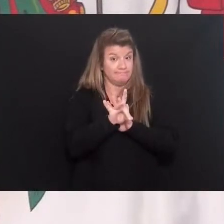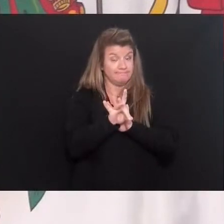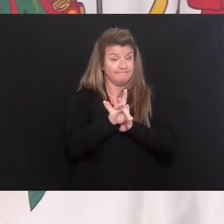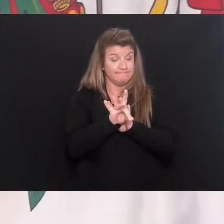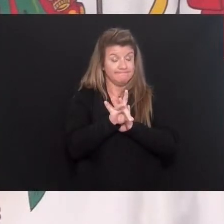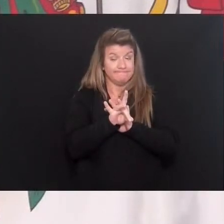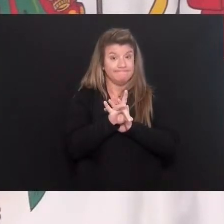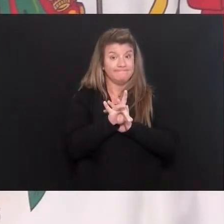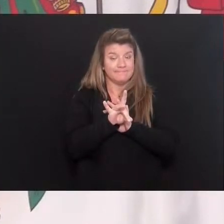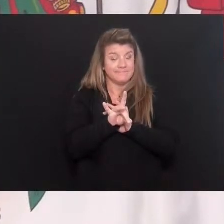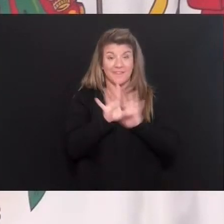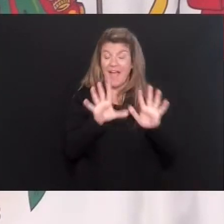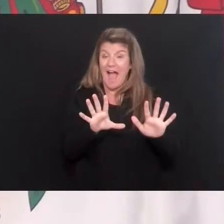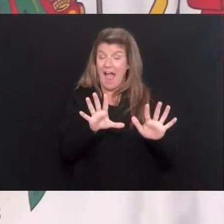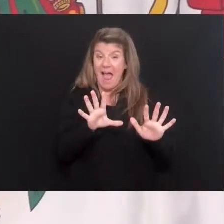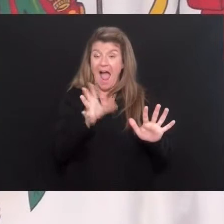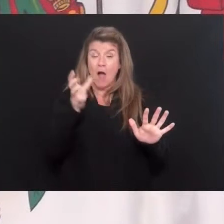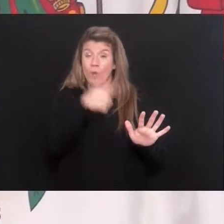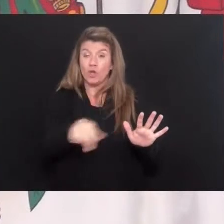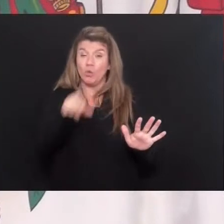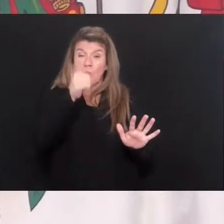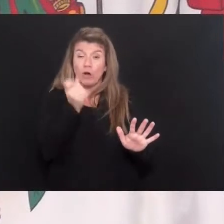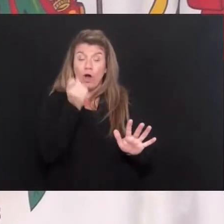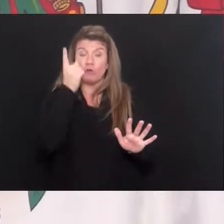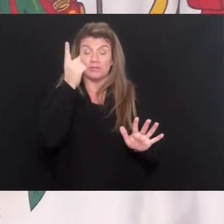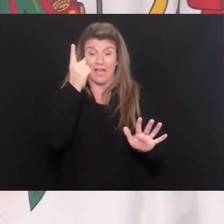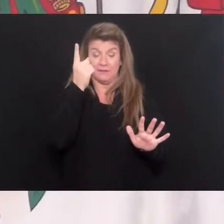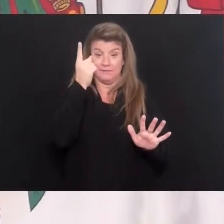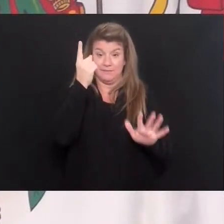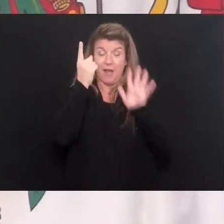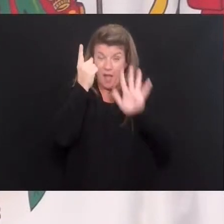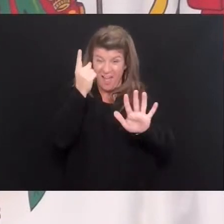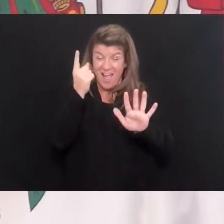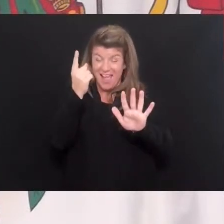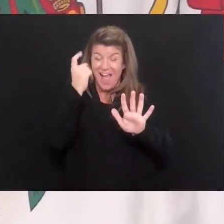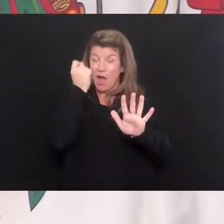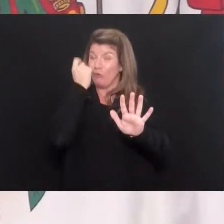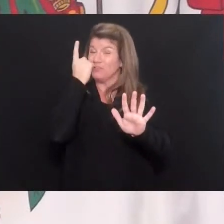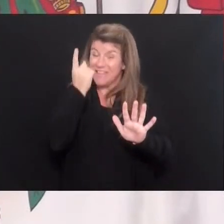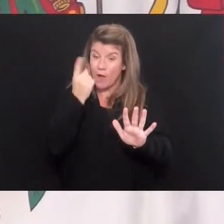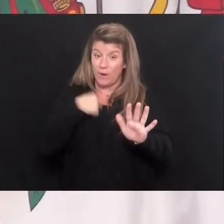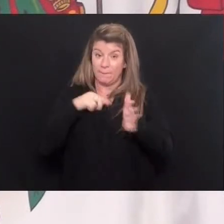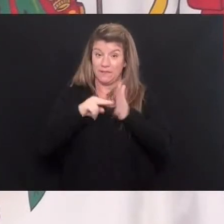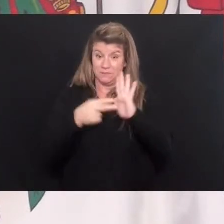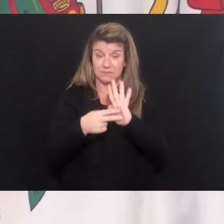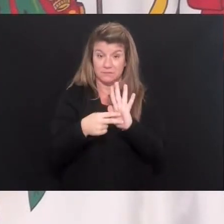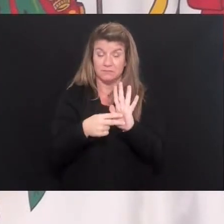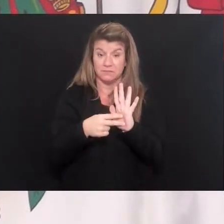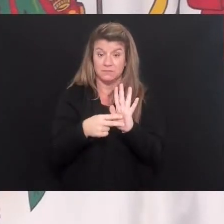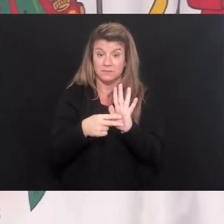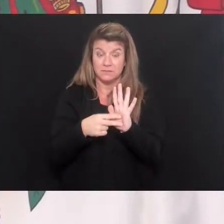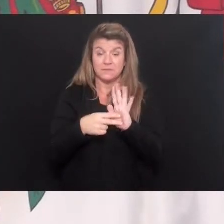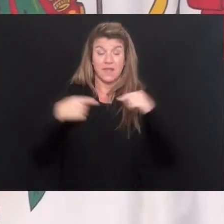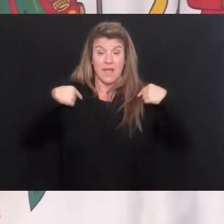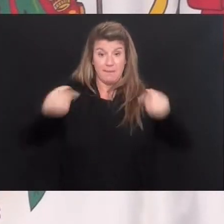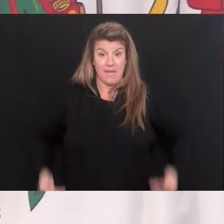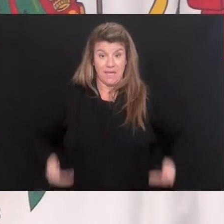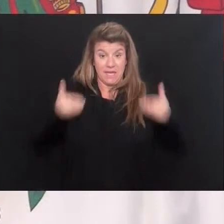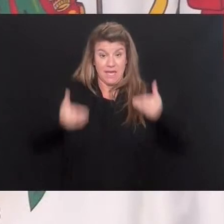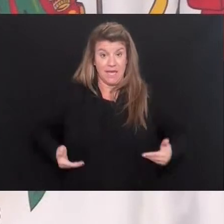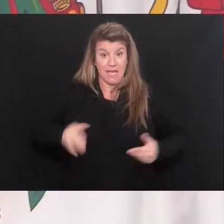no question, and I want to underline, triple underline, quadruple underline, Jim